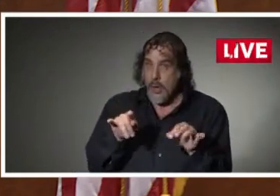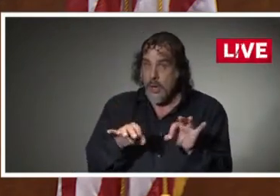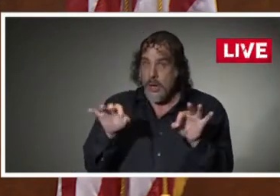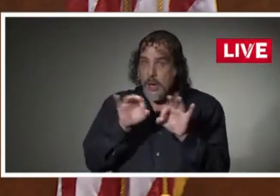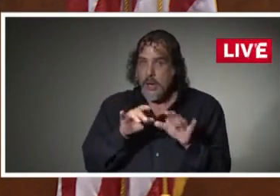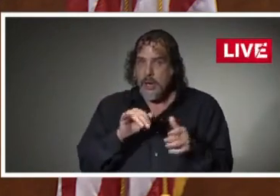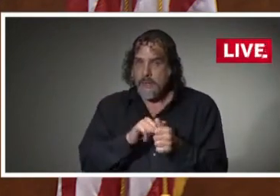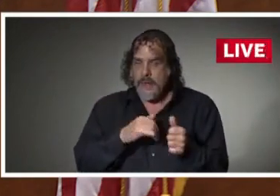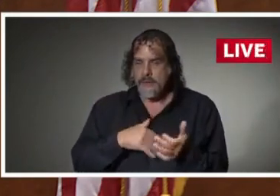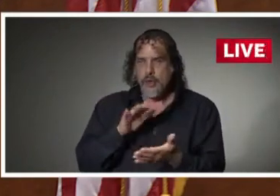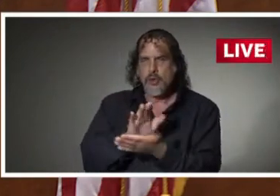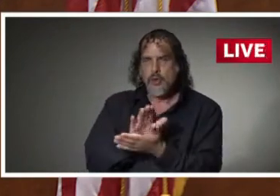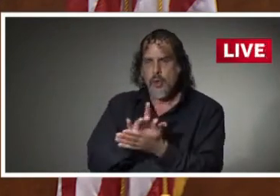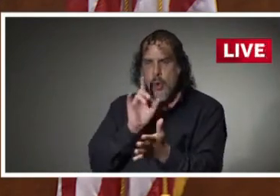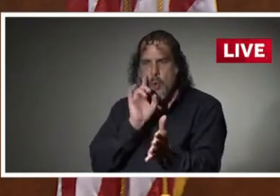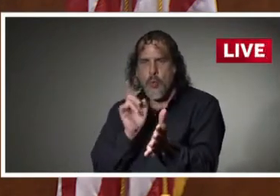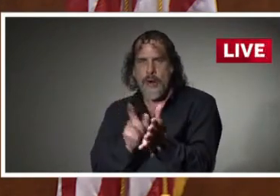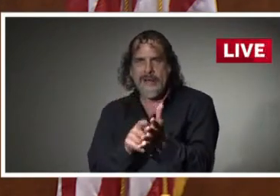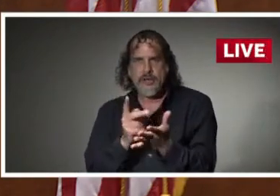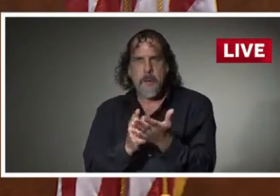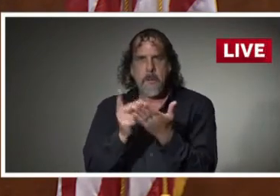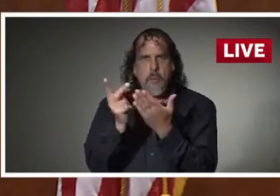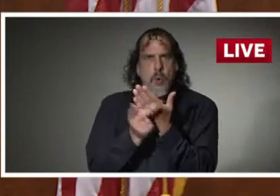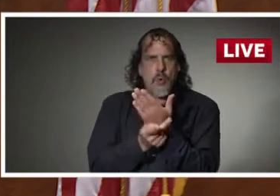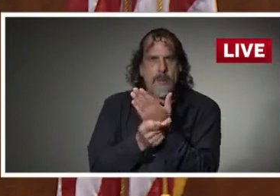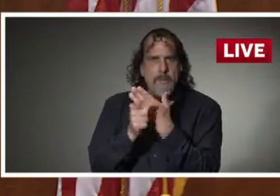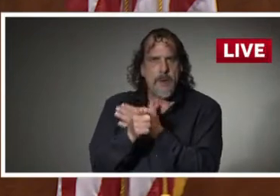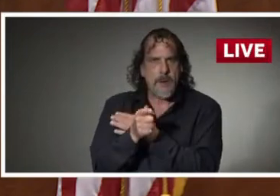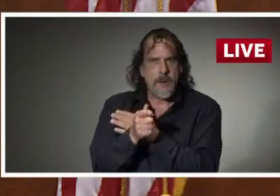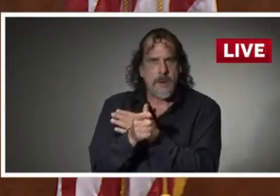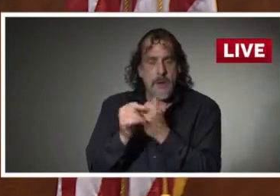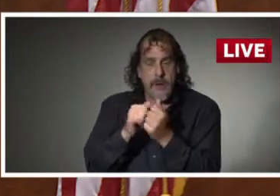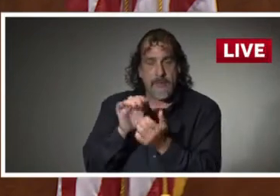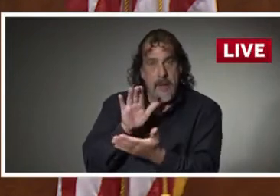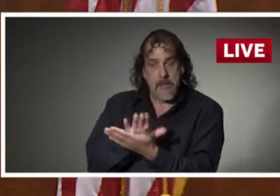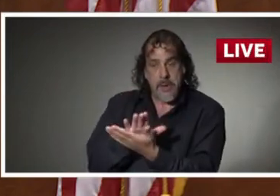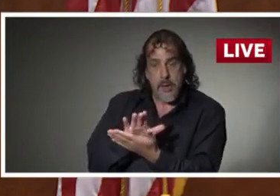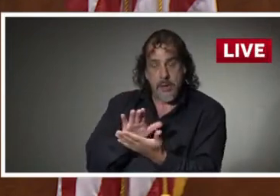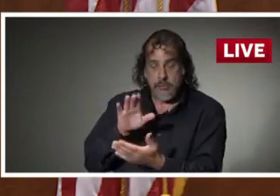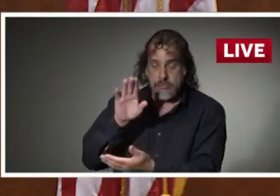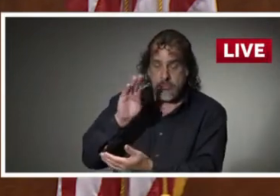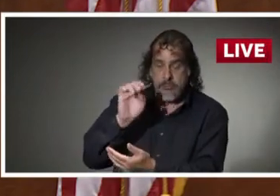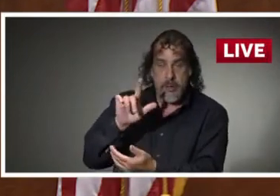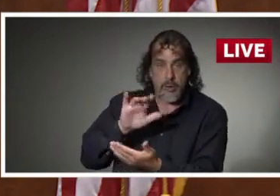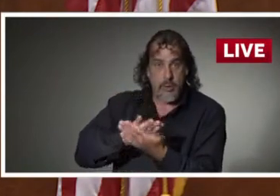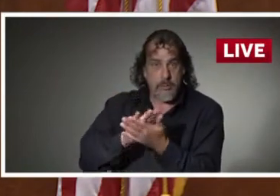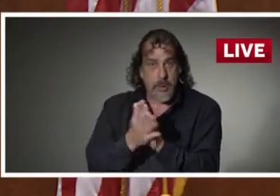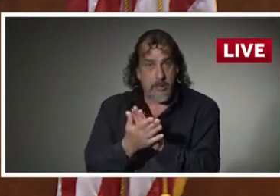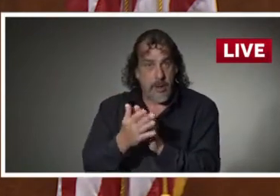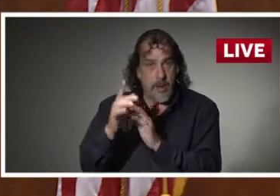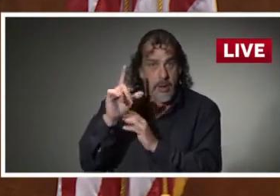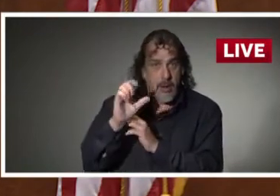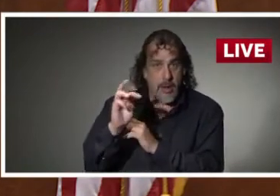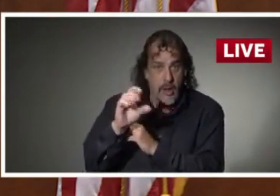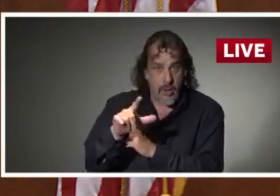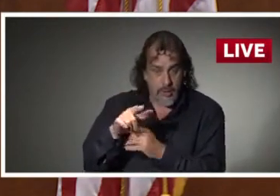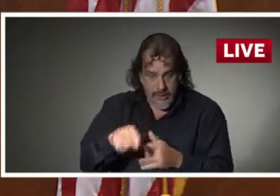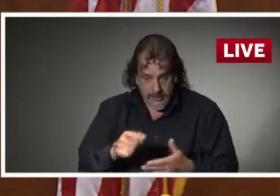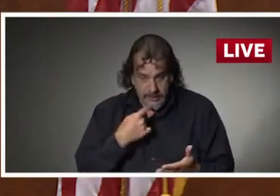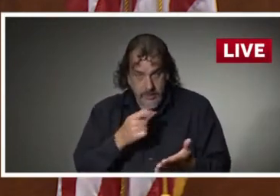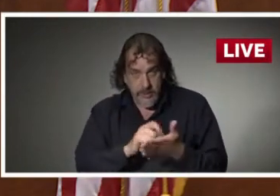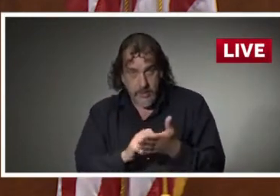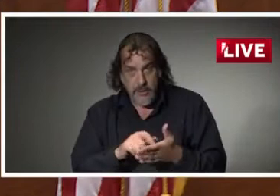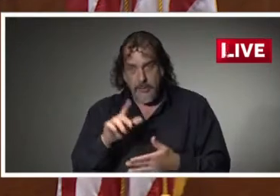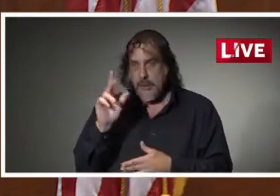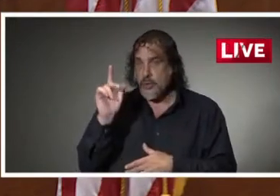school recognition program. If the bill becomes law, as it is currently written, there will be